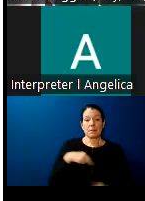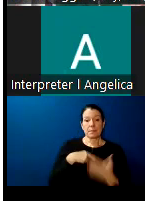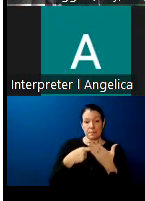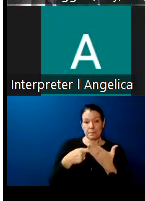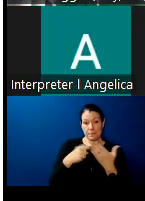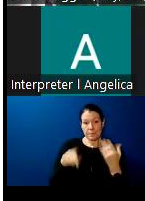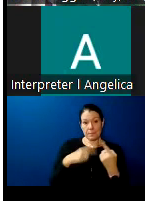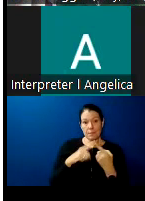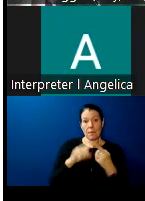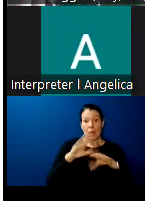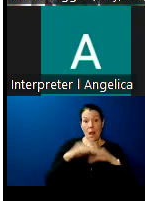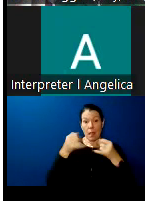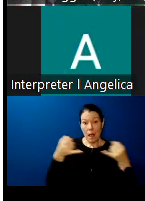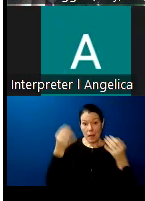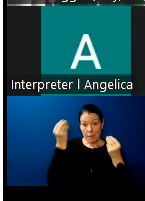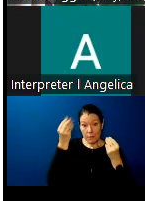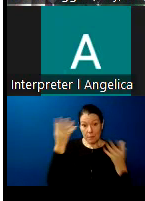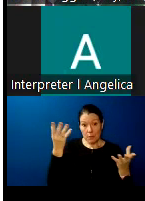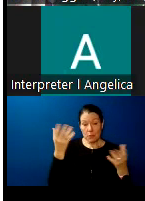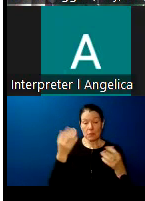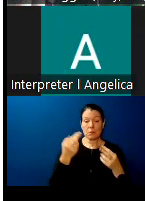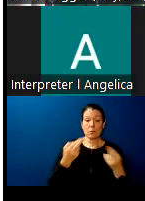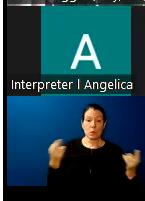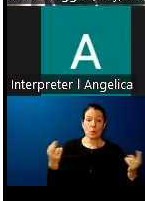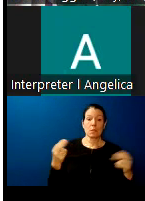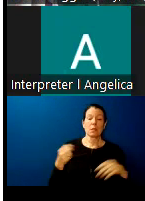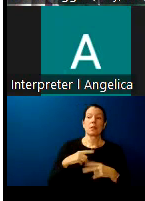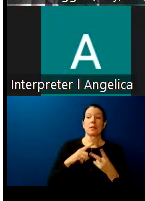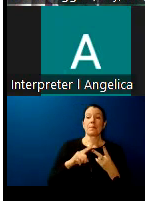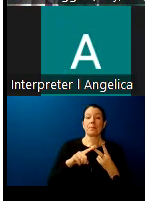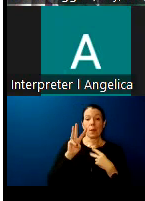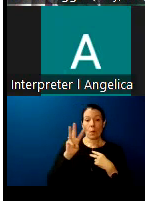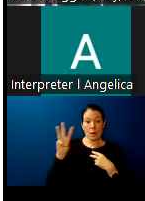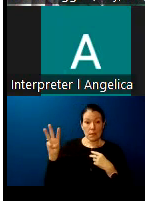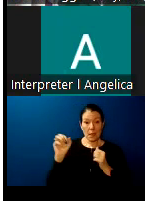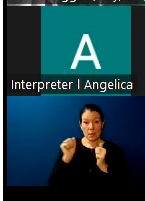like online information resources or websites with